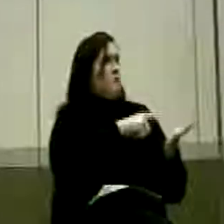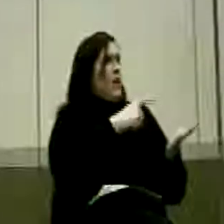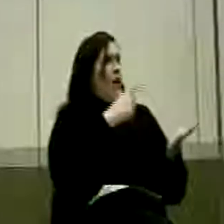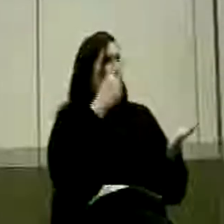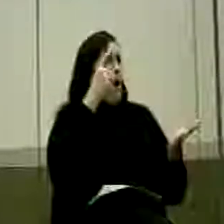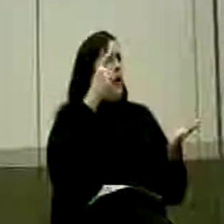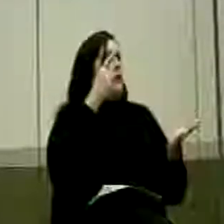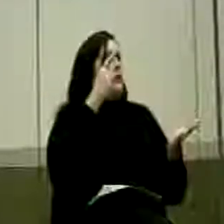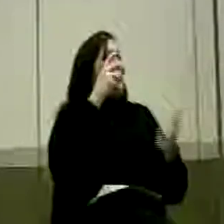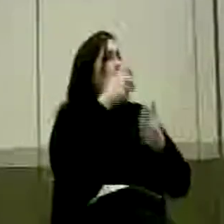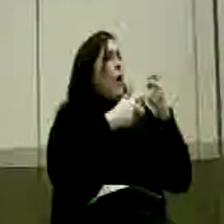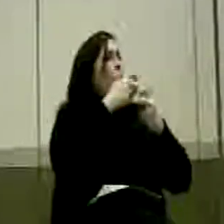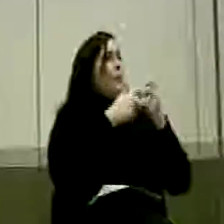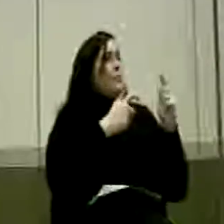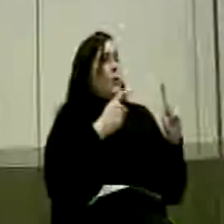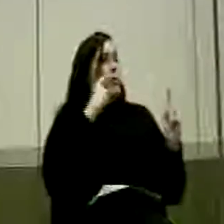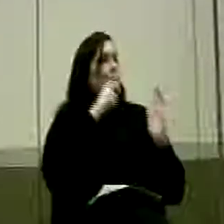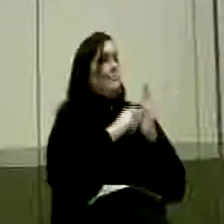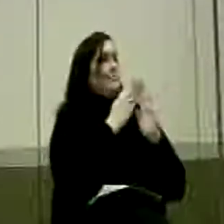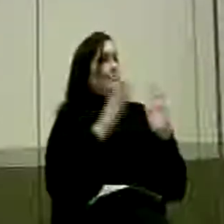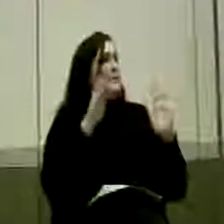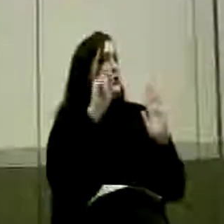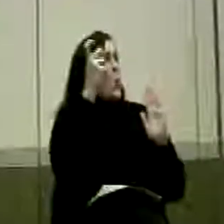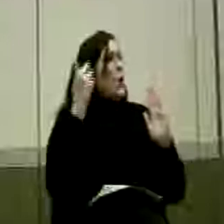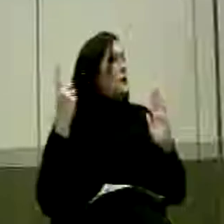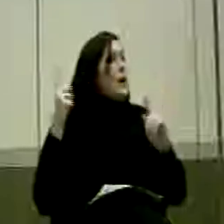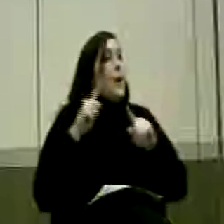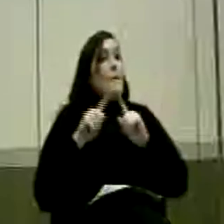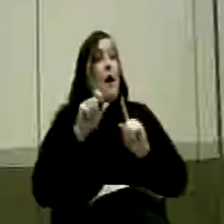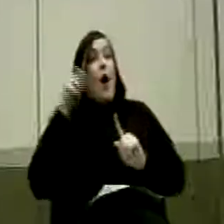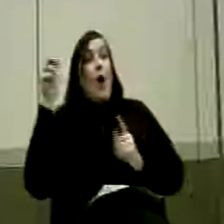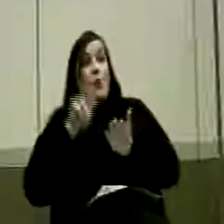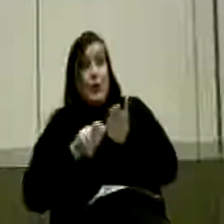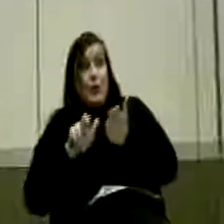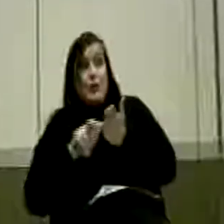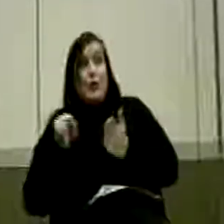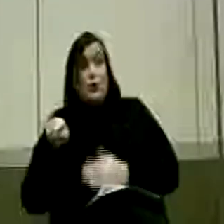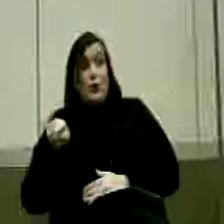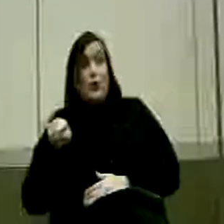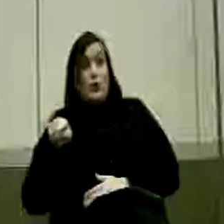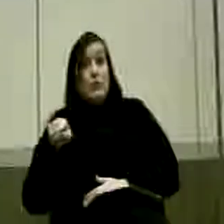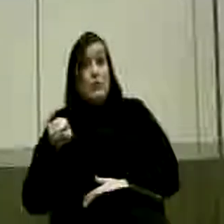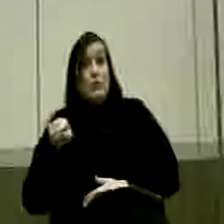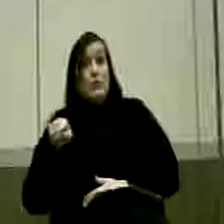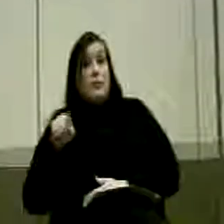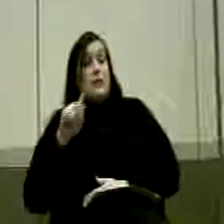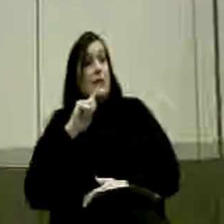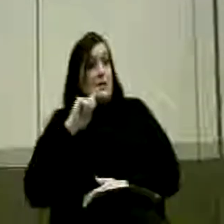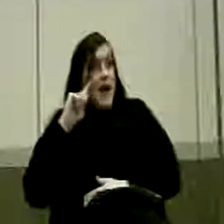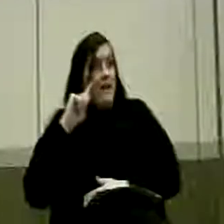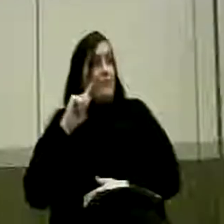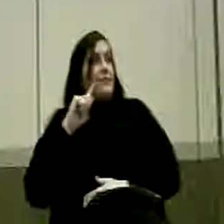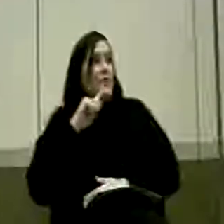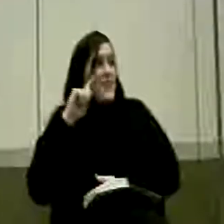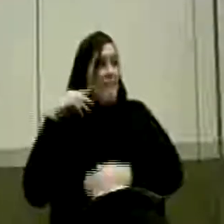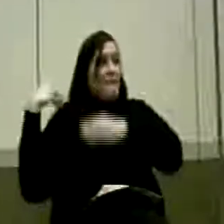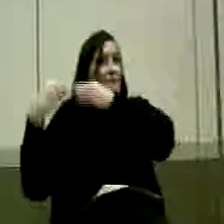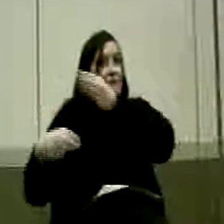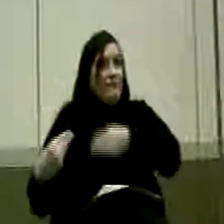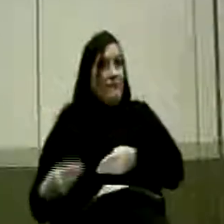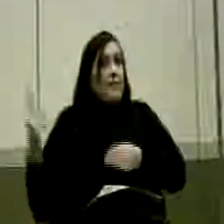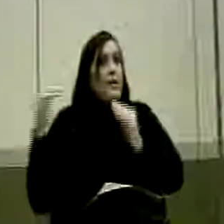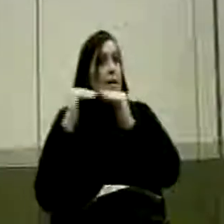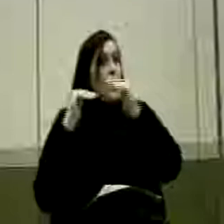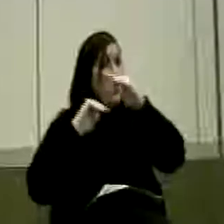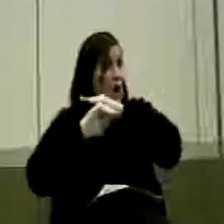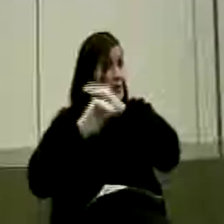development. However, some of the other research that's out there has also then looked at deaf of deaf, you know, kids with that equal access